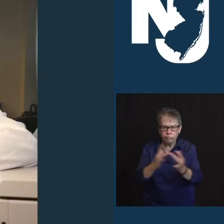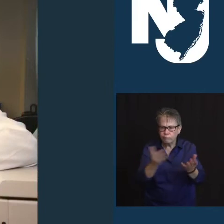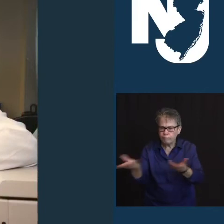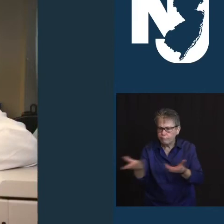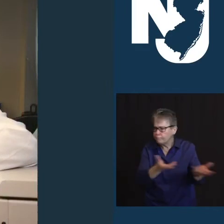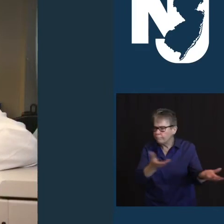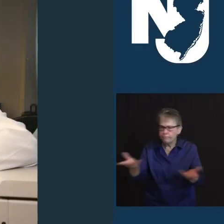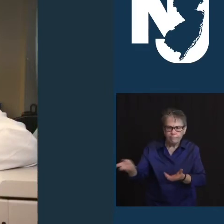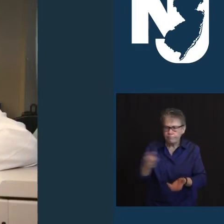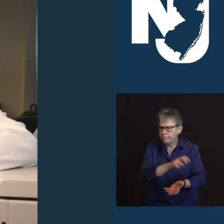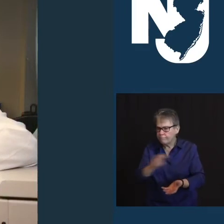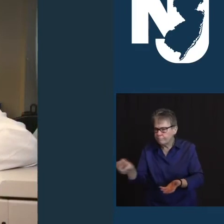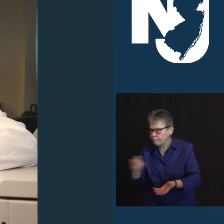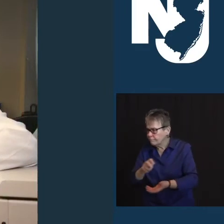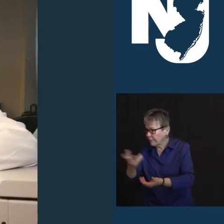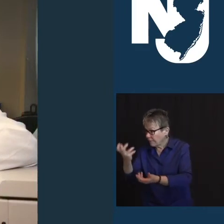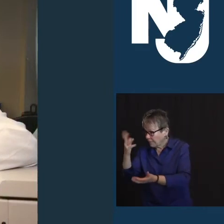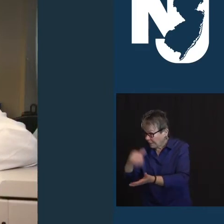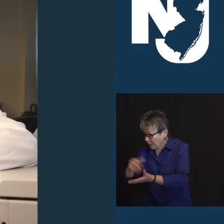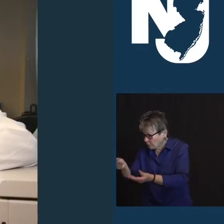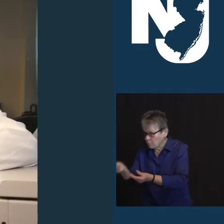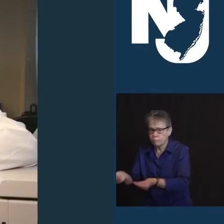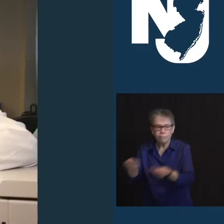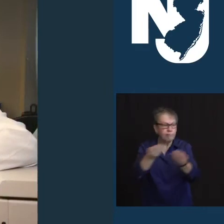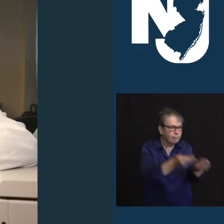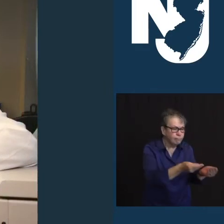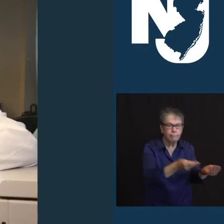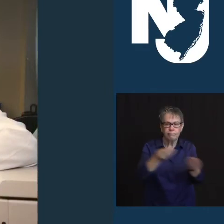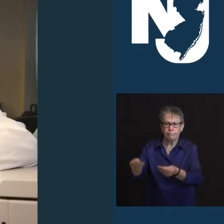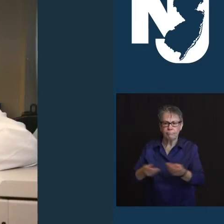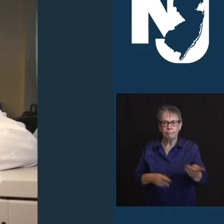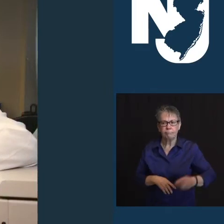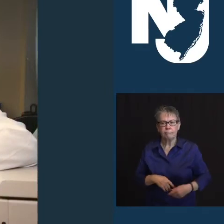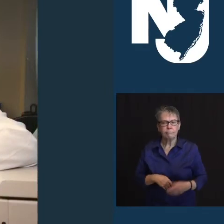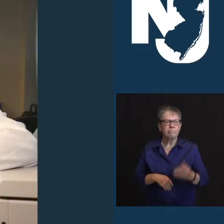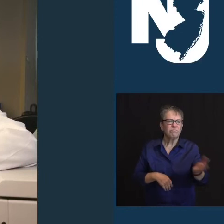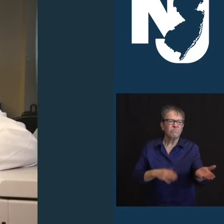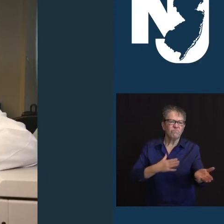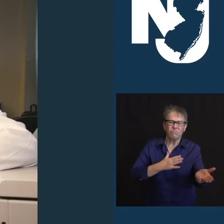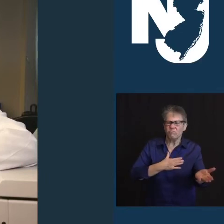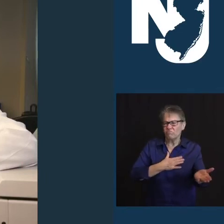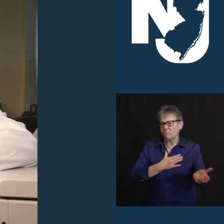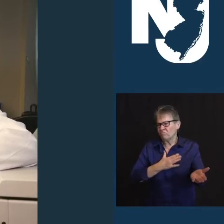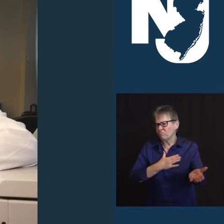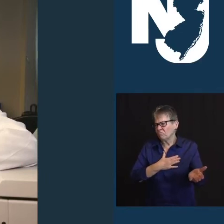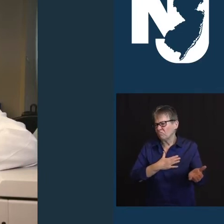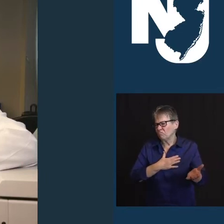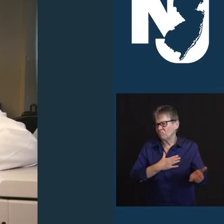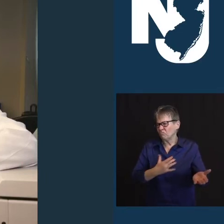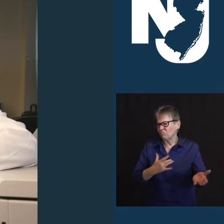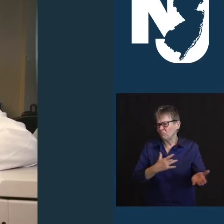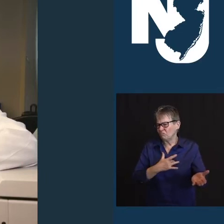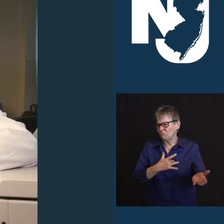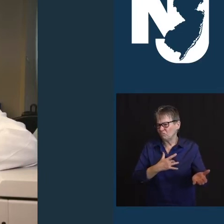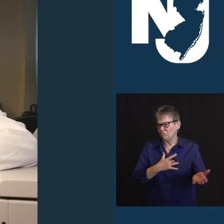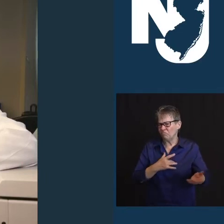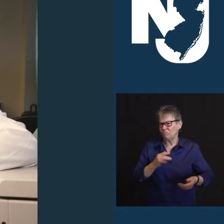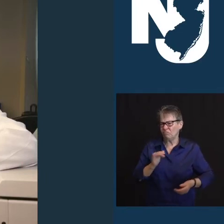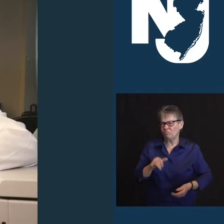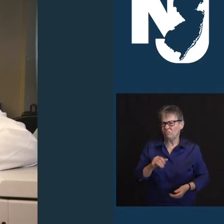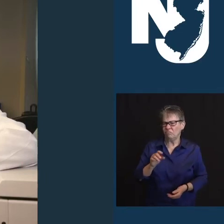heart, I know on behalf of all of us up here and many others, I want to acknowledge the tragic passing over the weekend of one of our